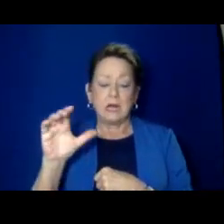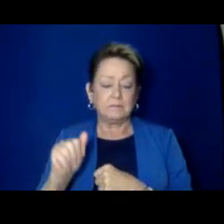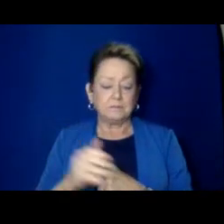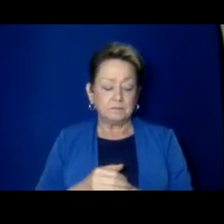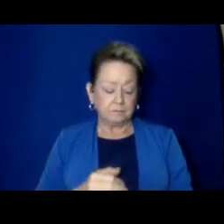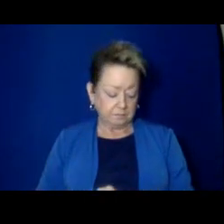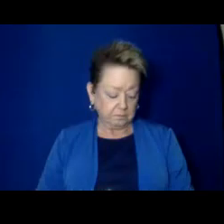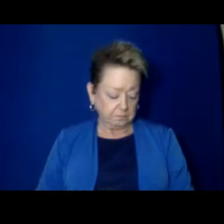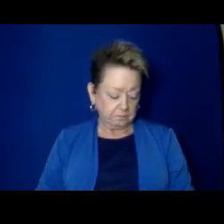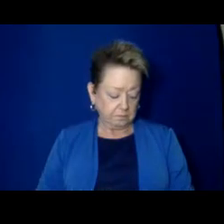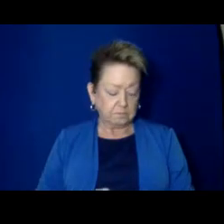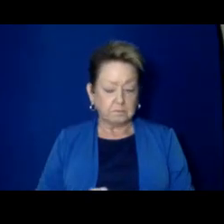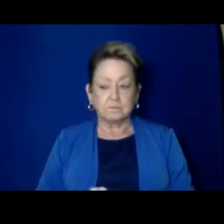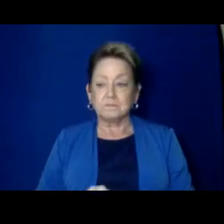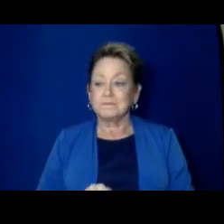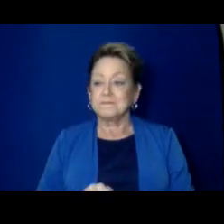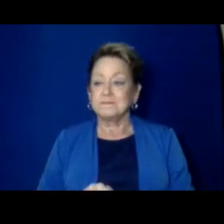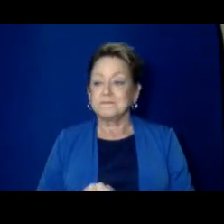Okay.